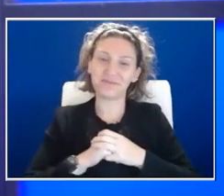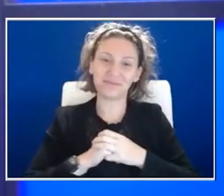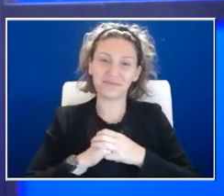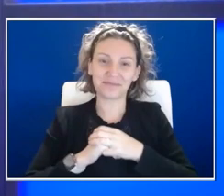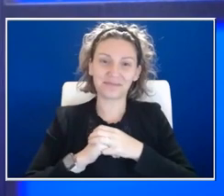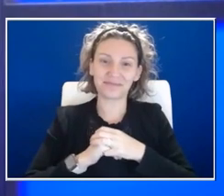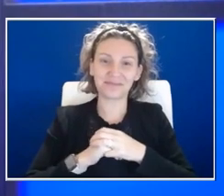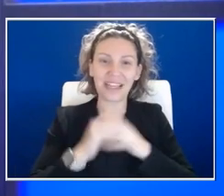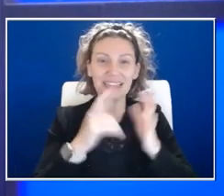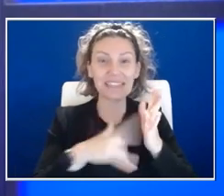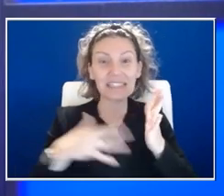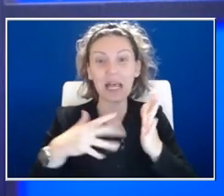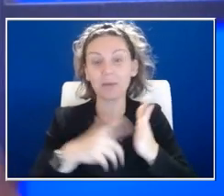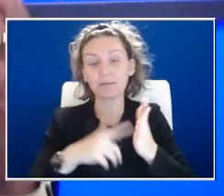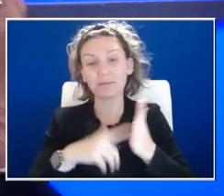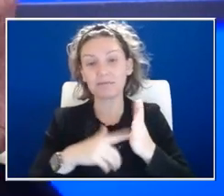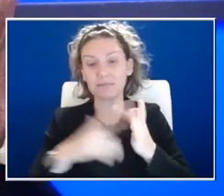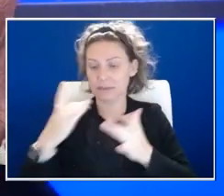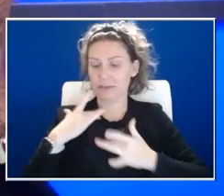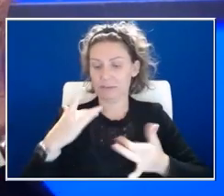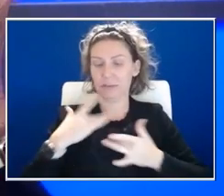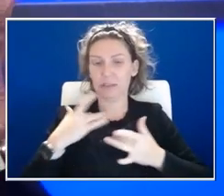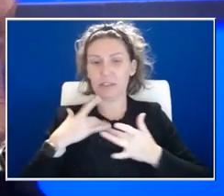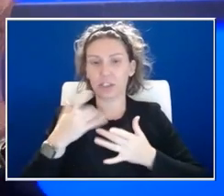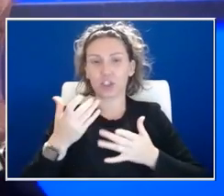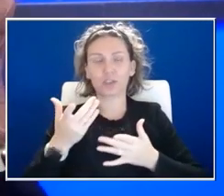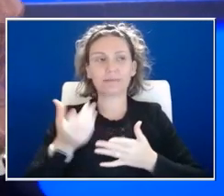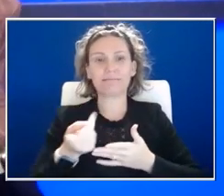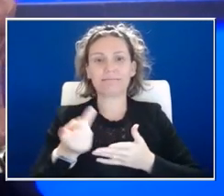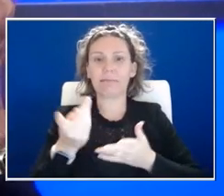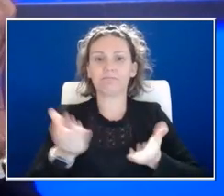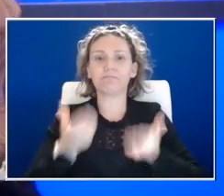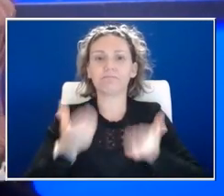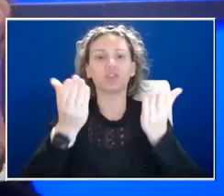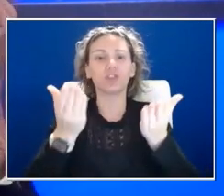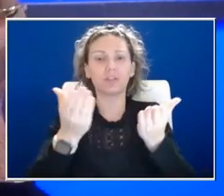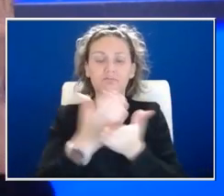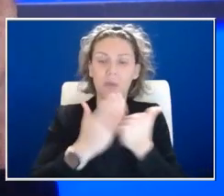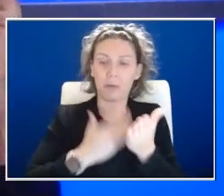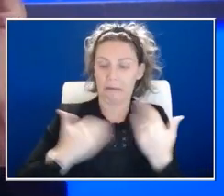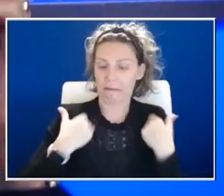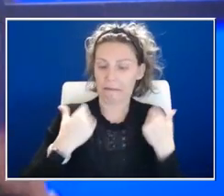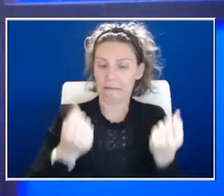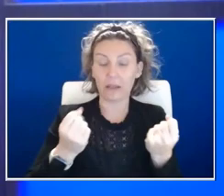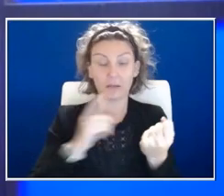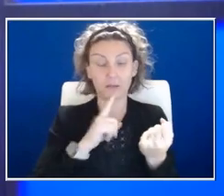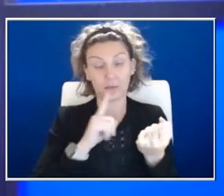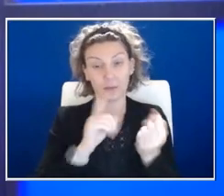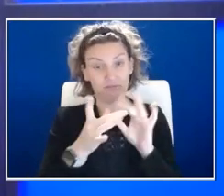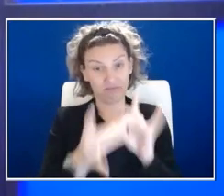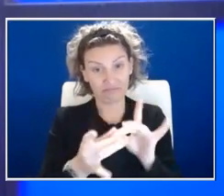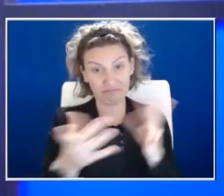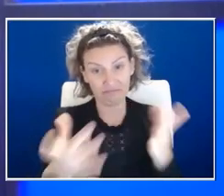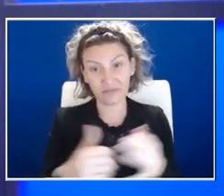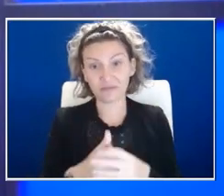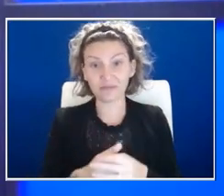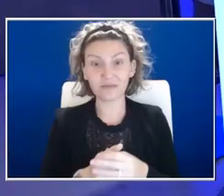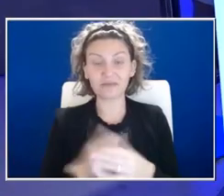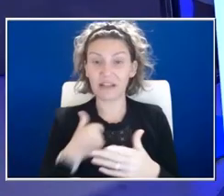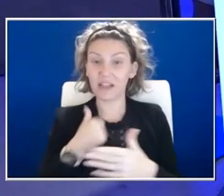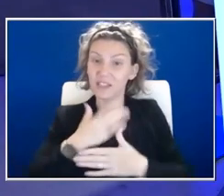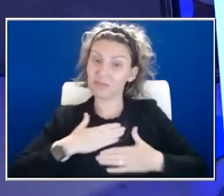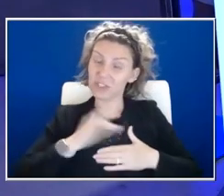usually there's some suggestion about part of my health that really relevant. And I appreciate that. I mean, I really do. You said